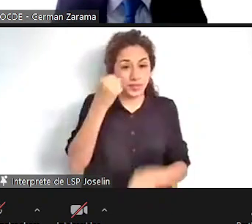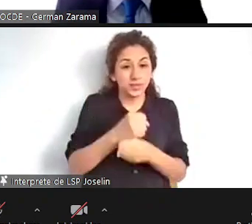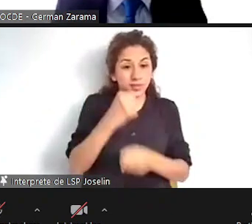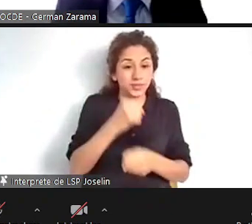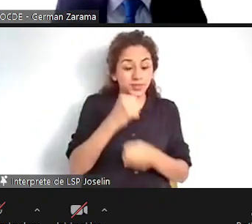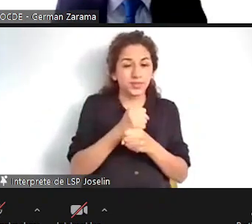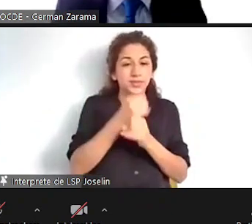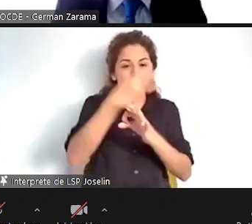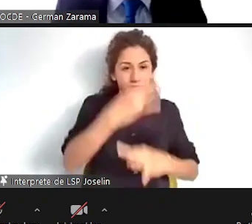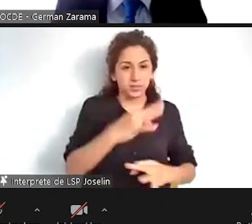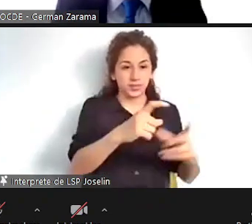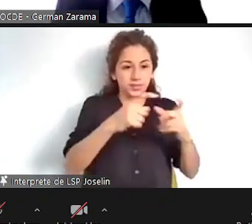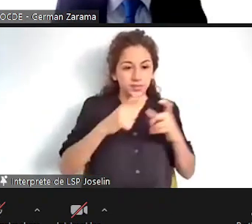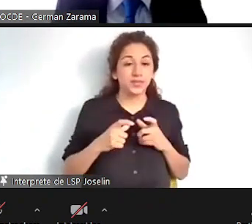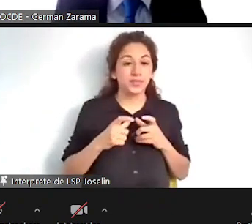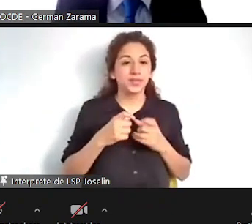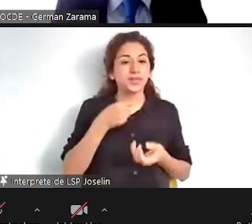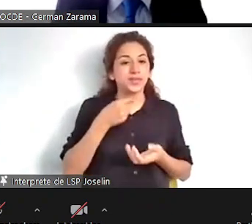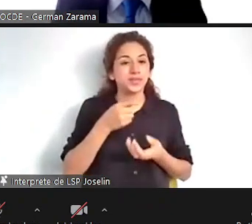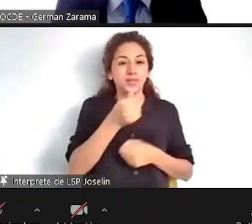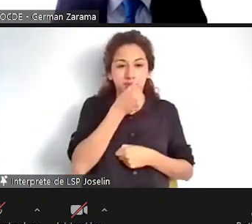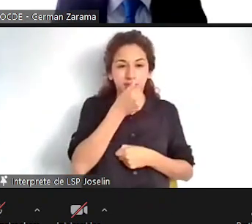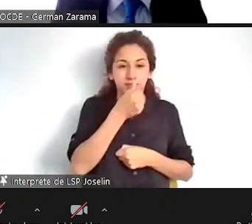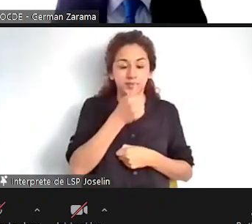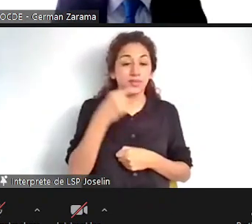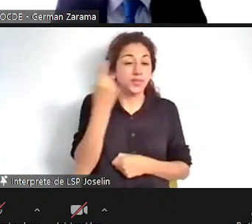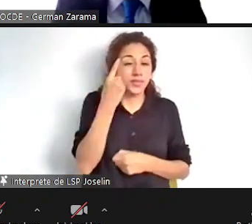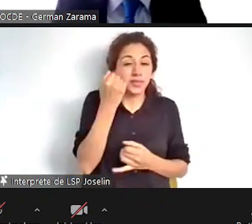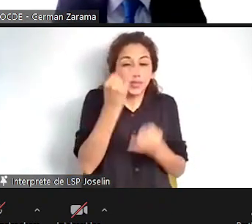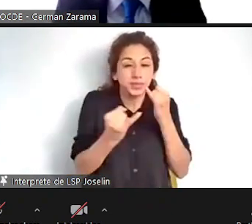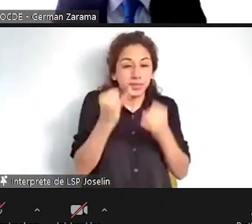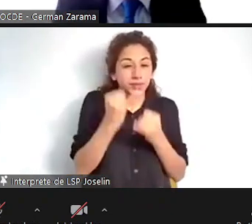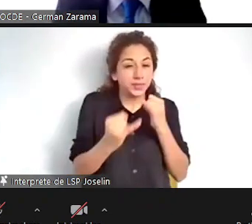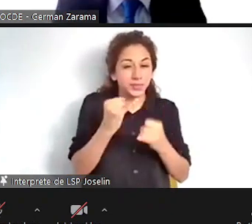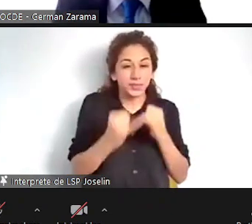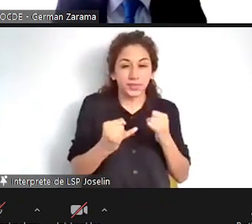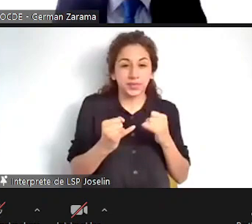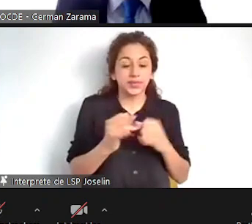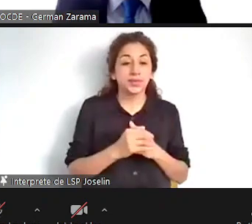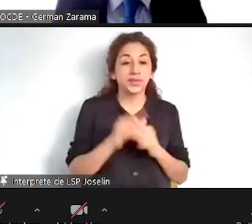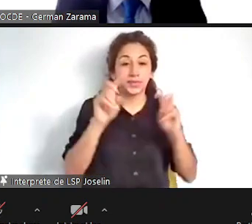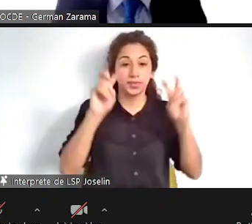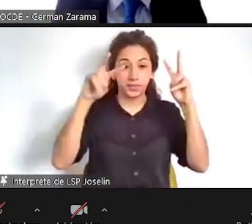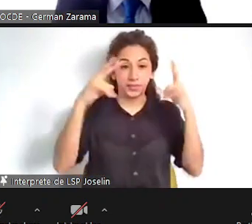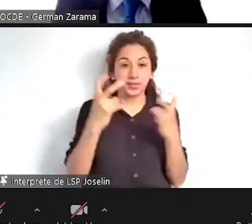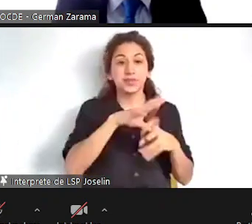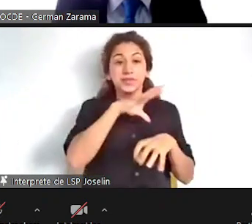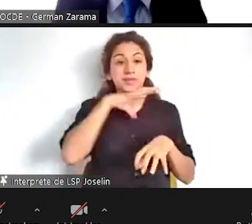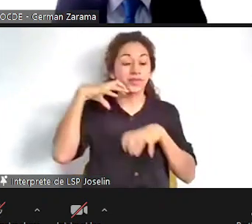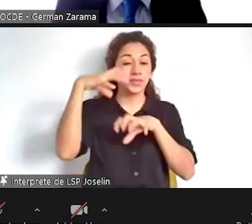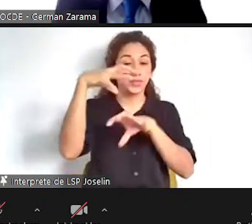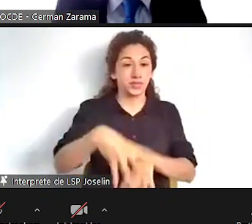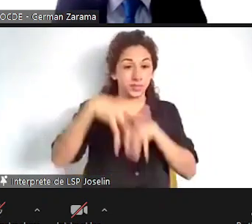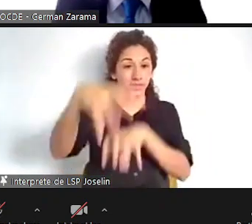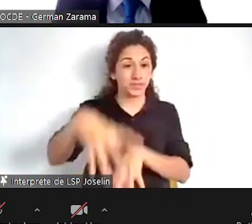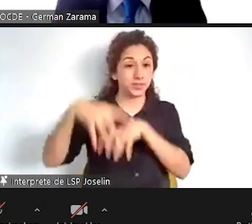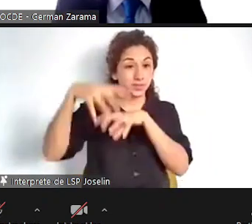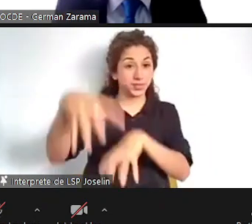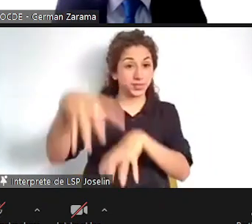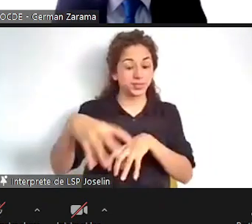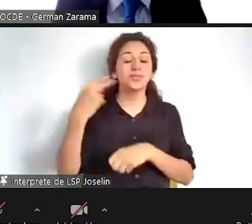more private formal employment and to end in the case of the agricultural